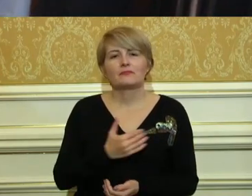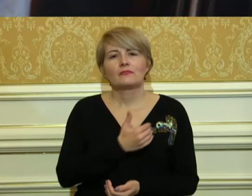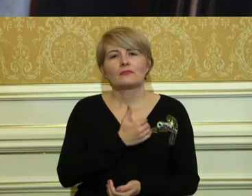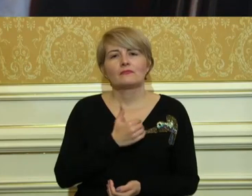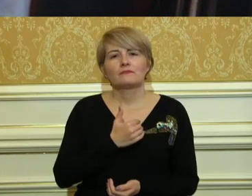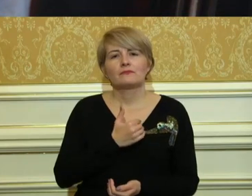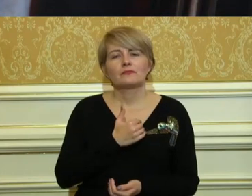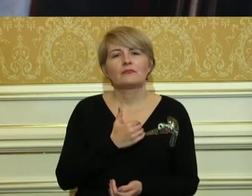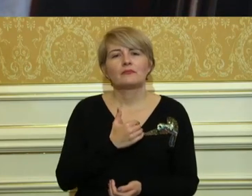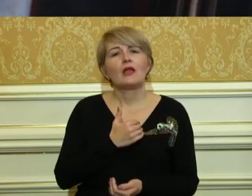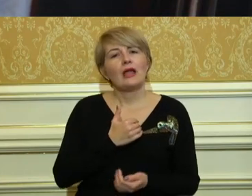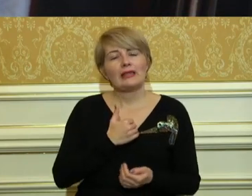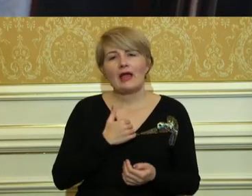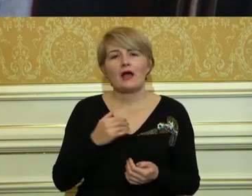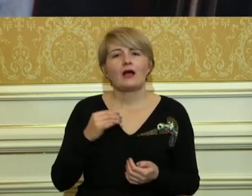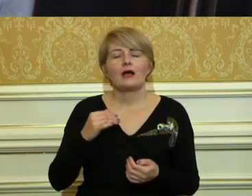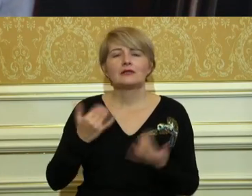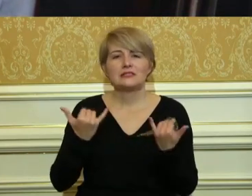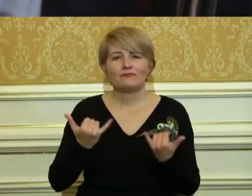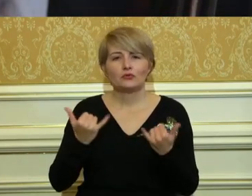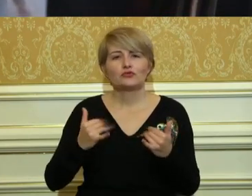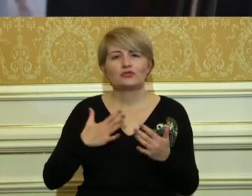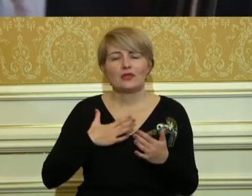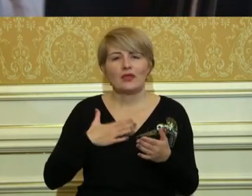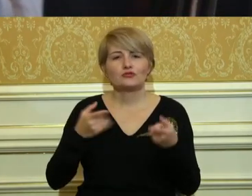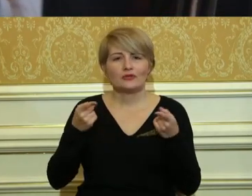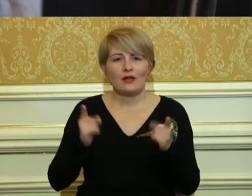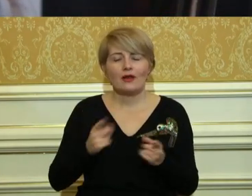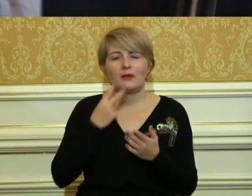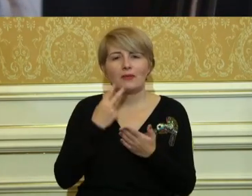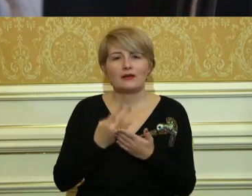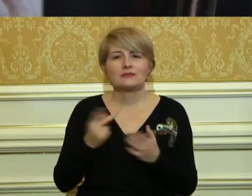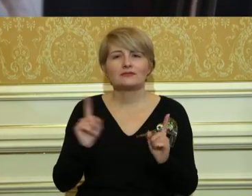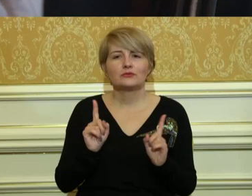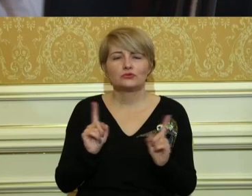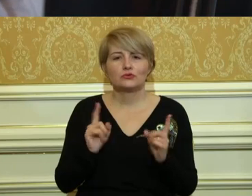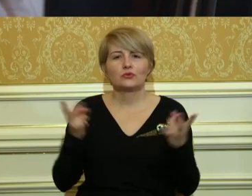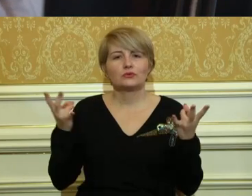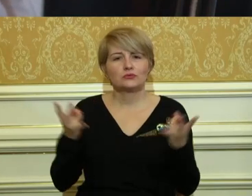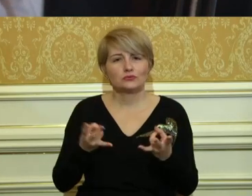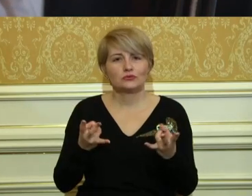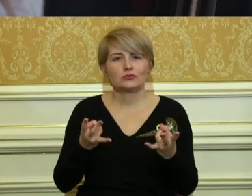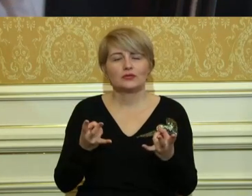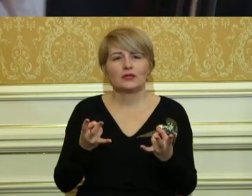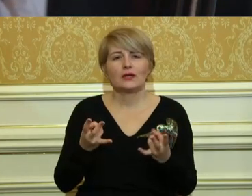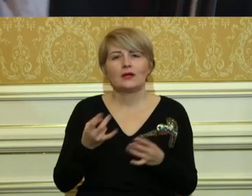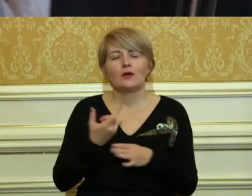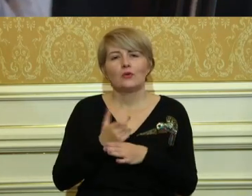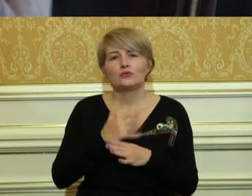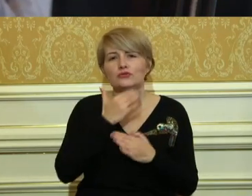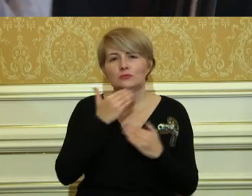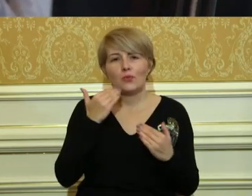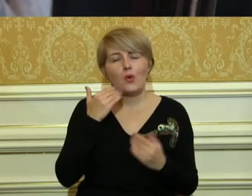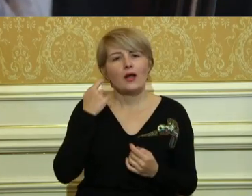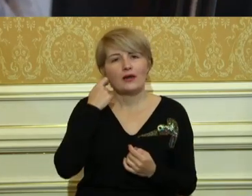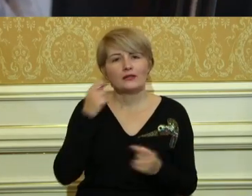for publicity. I'm not a pessimist, but today's reality, current reality, shows us that we do